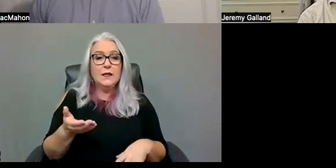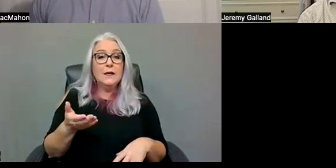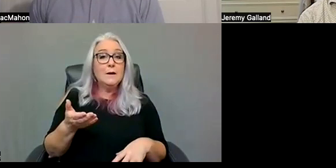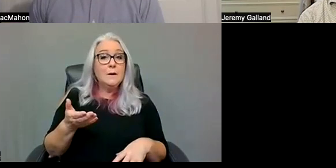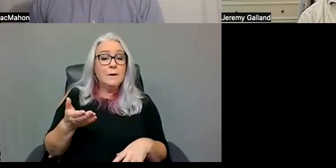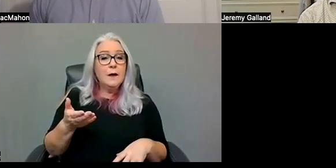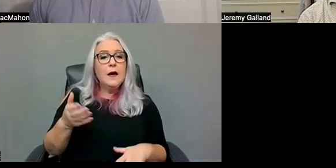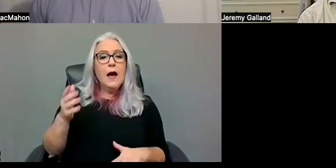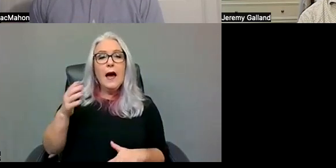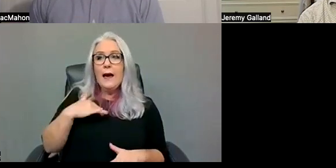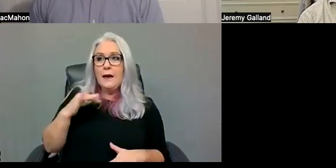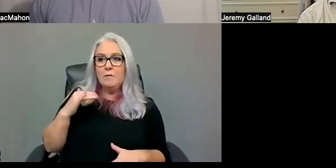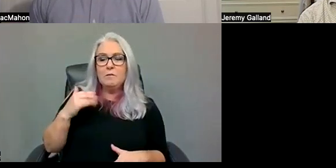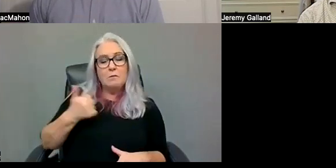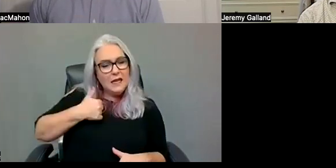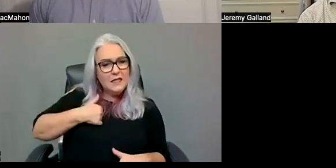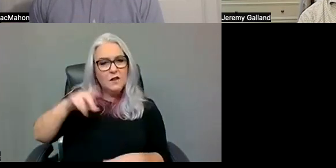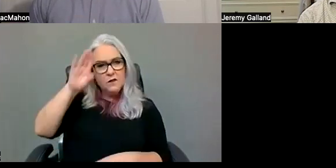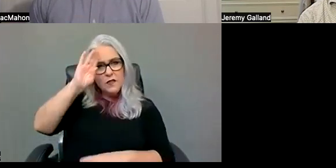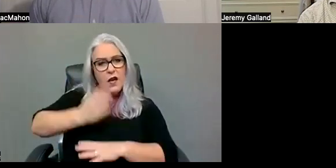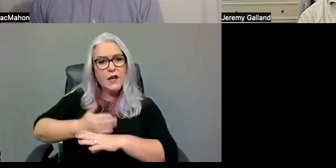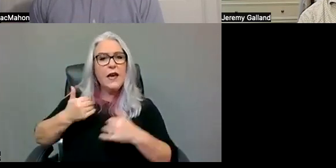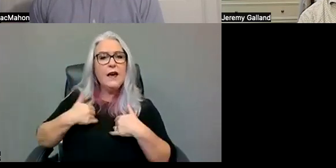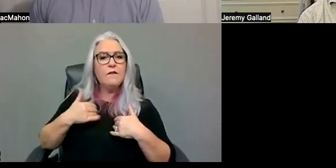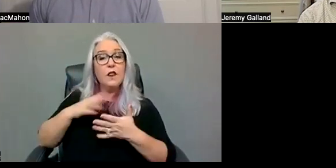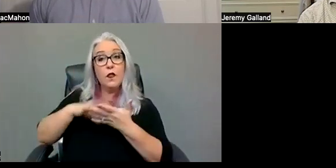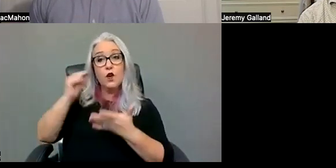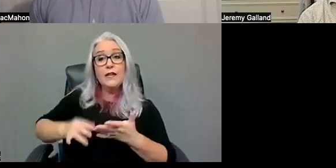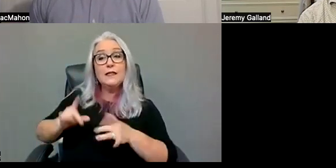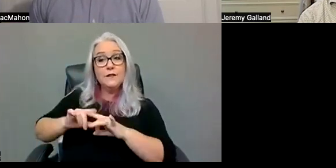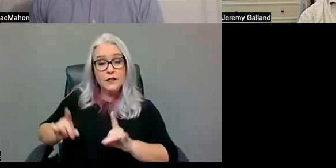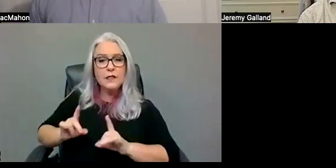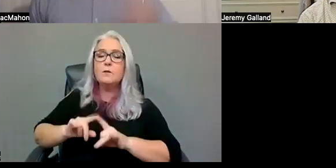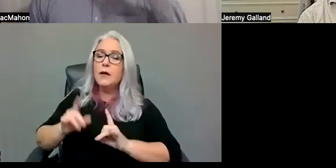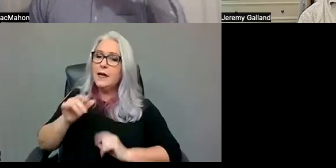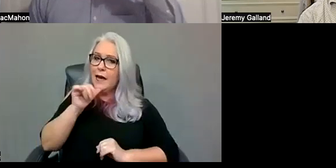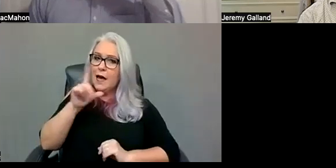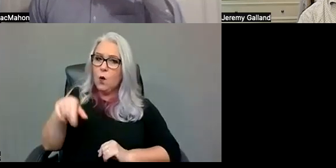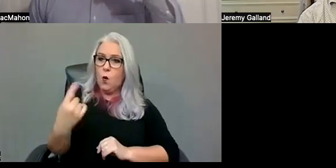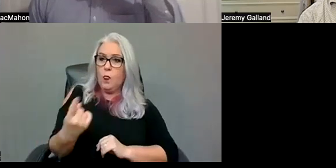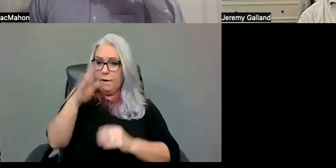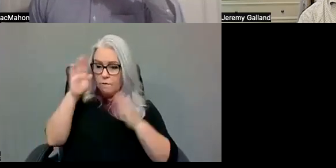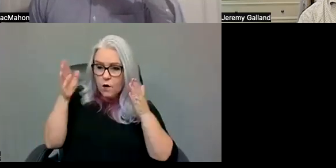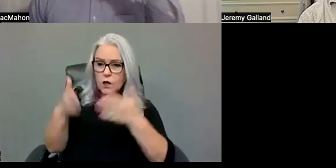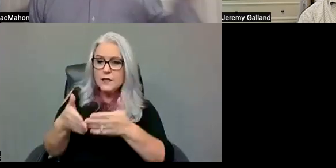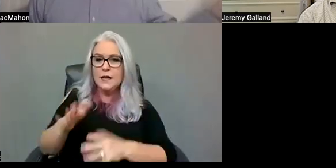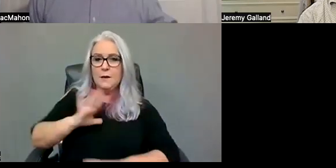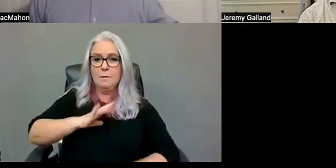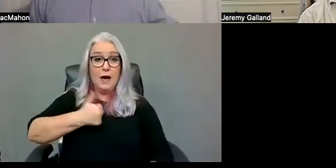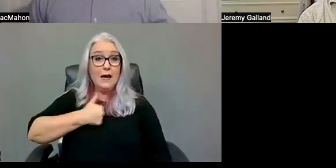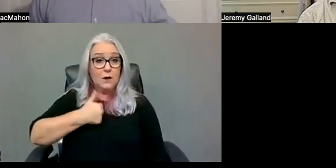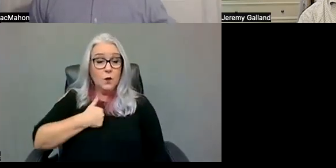have learning differences, I don't believe just by focusing on our personal story will I